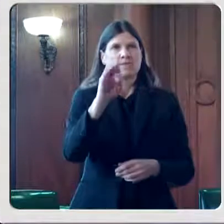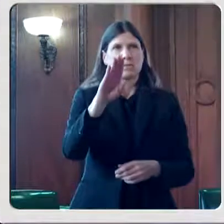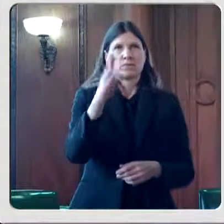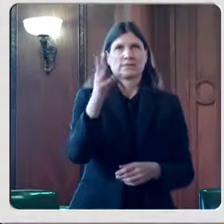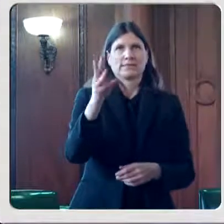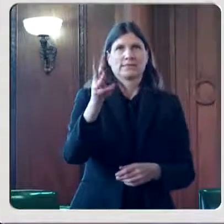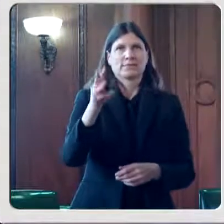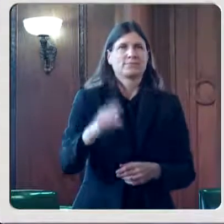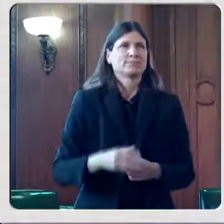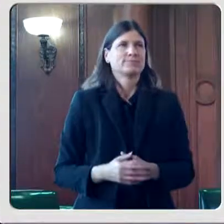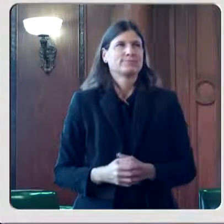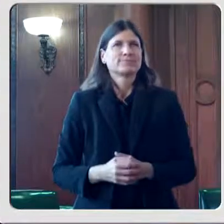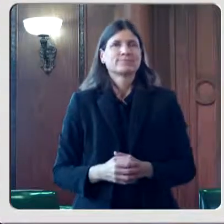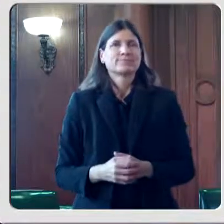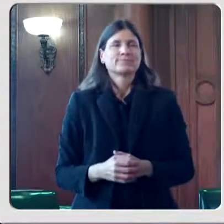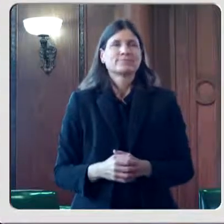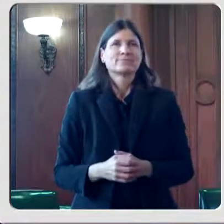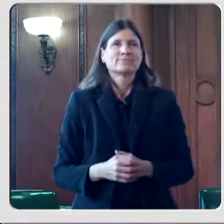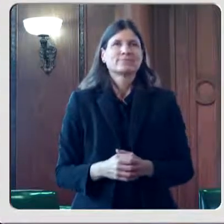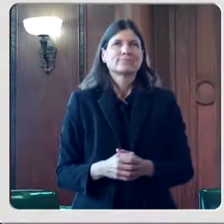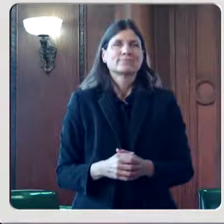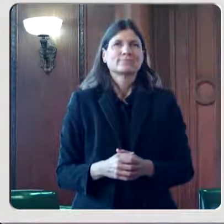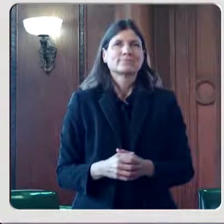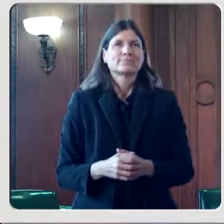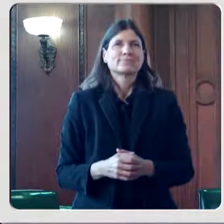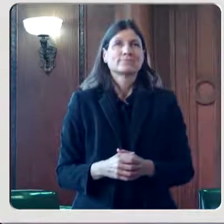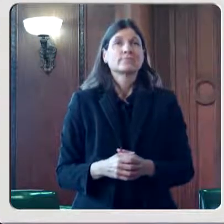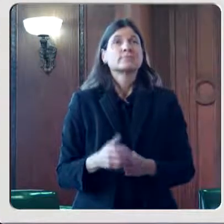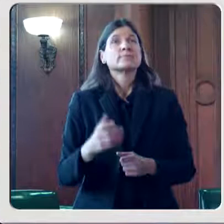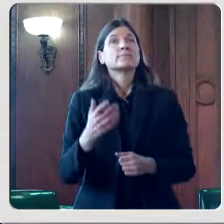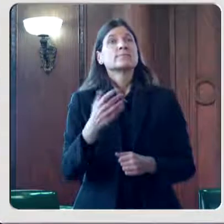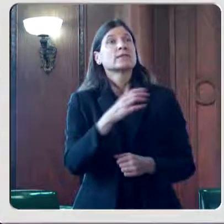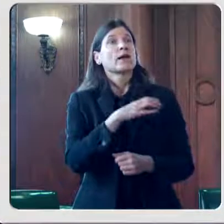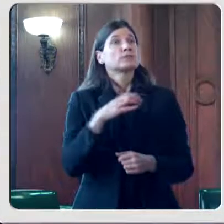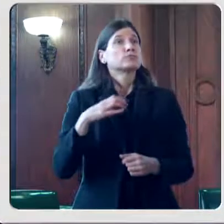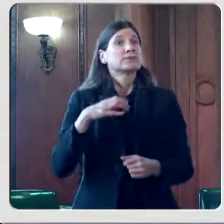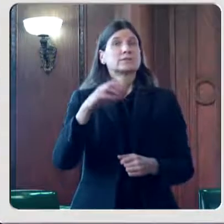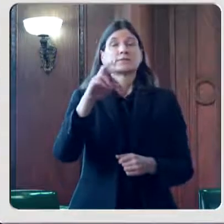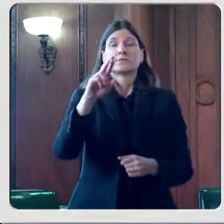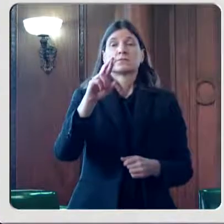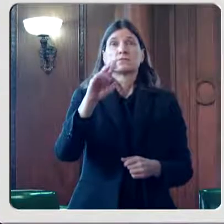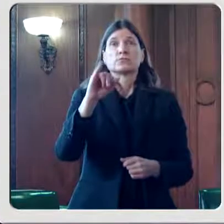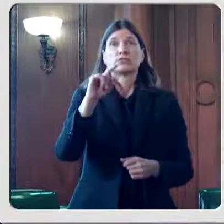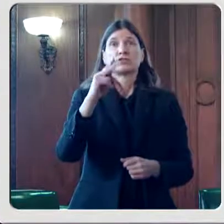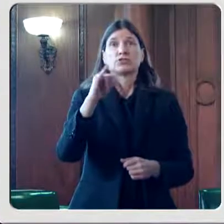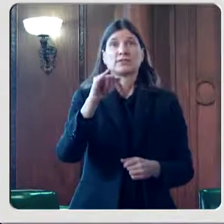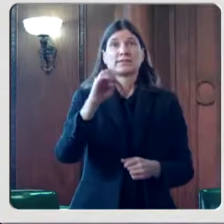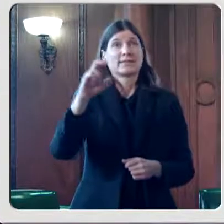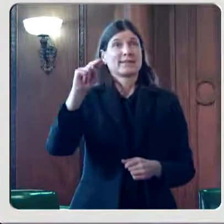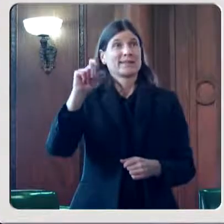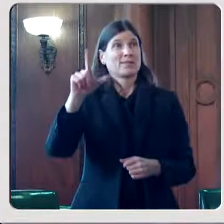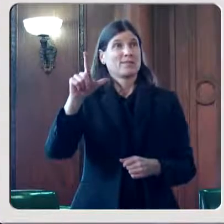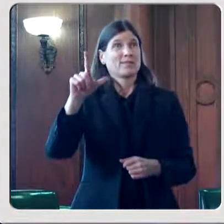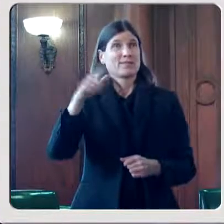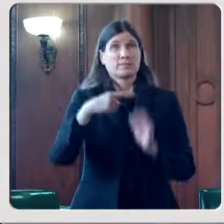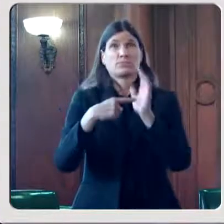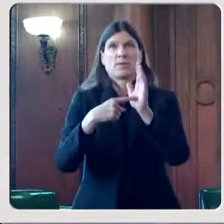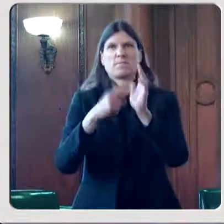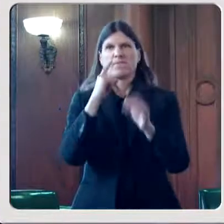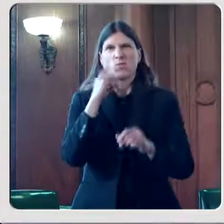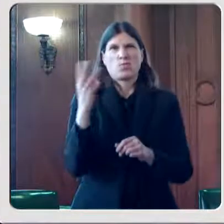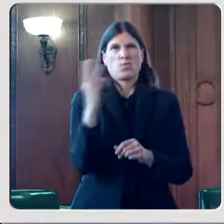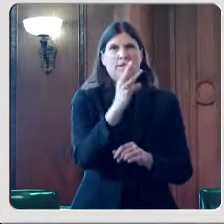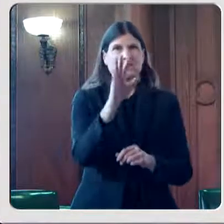Conversations with the Congressman Neal, Chairman Neal, Ritchie, updated me on the